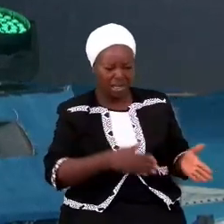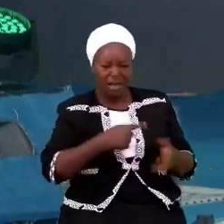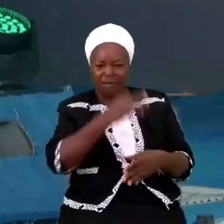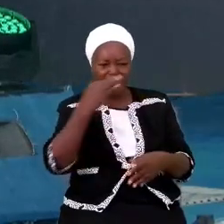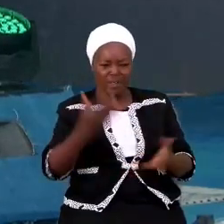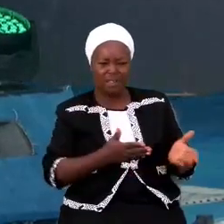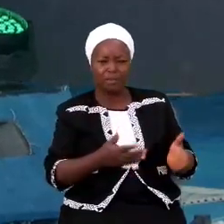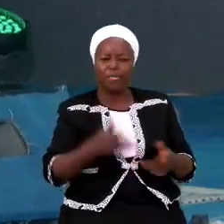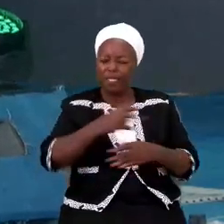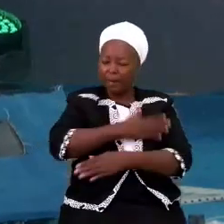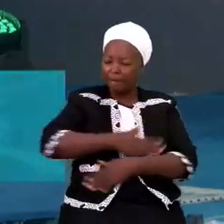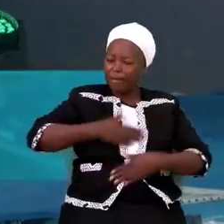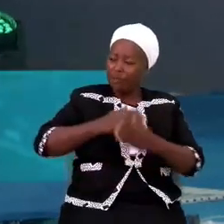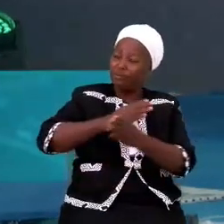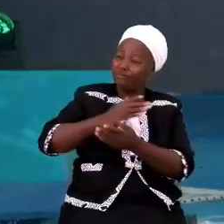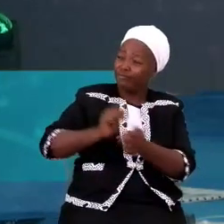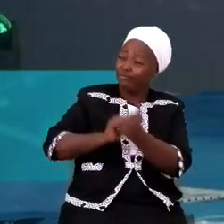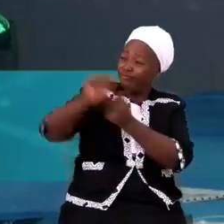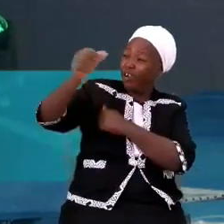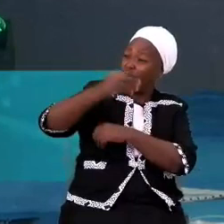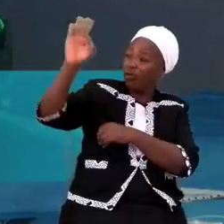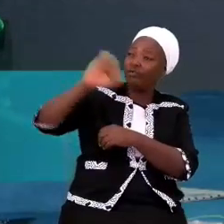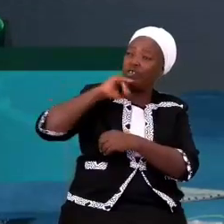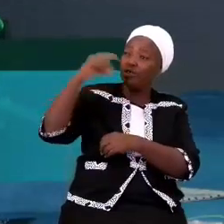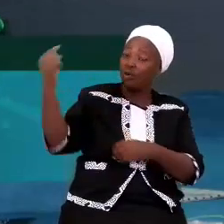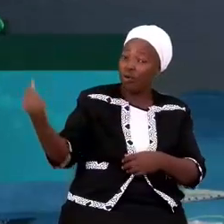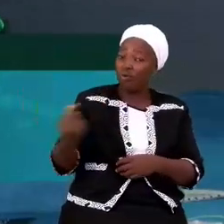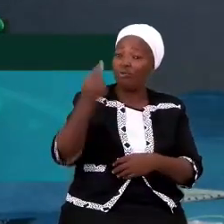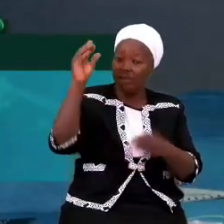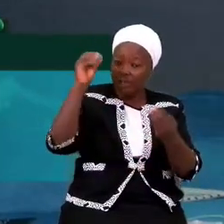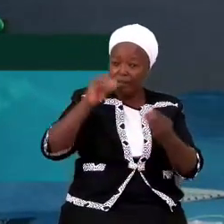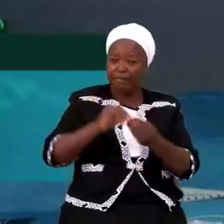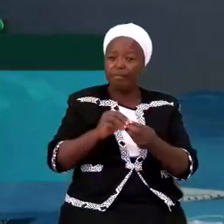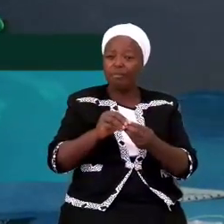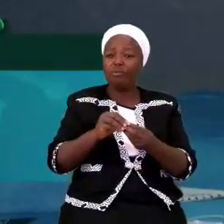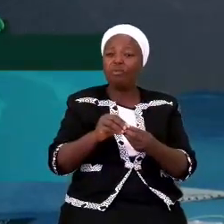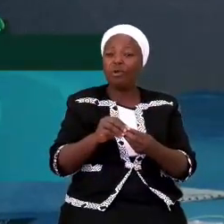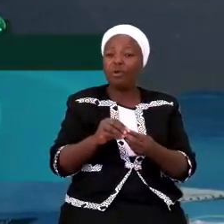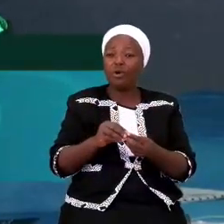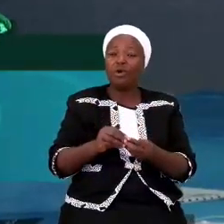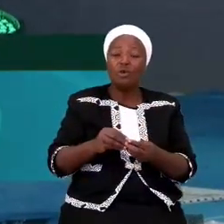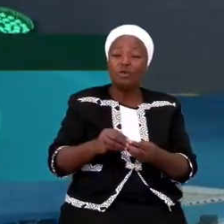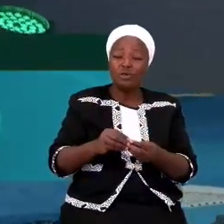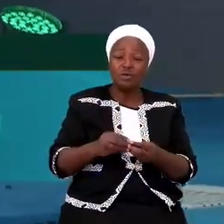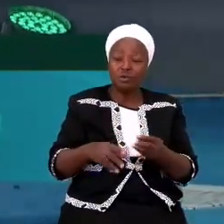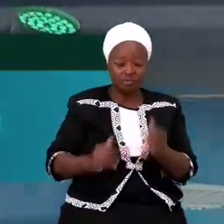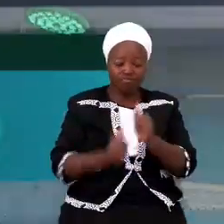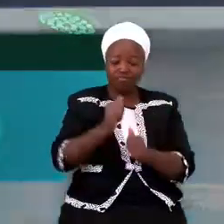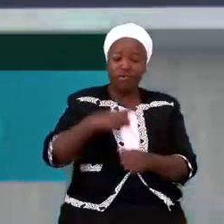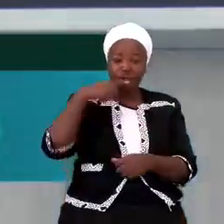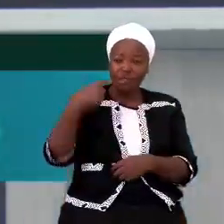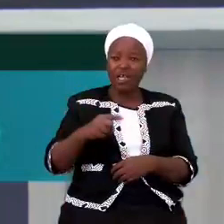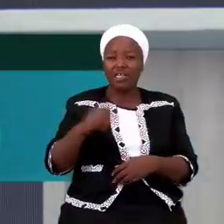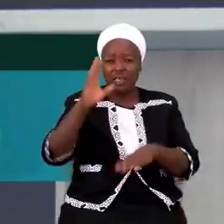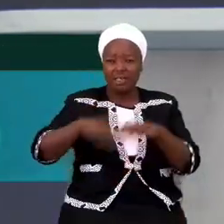is sweeter than the pleasure here at home. And the desire for those